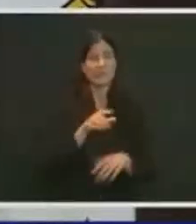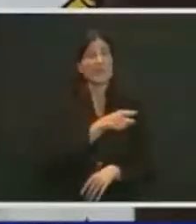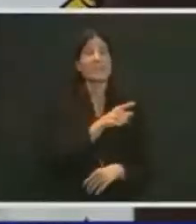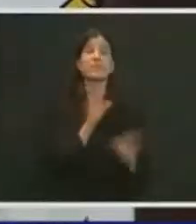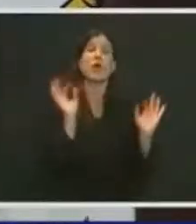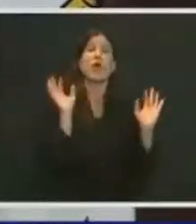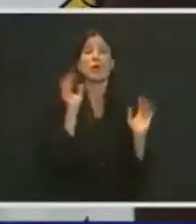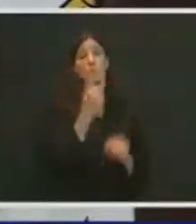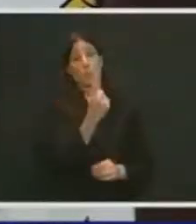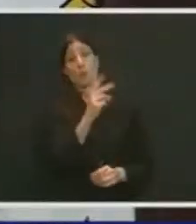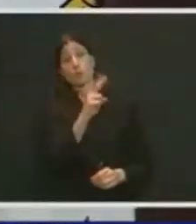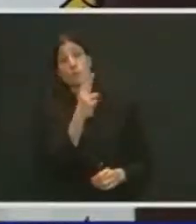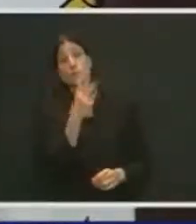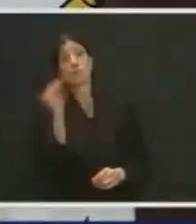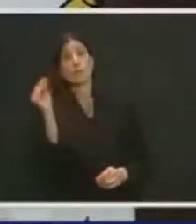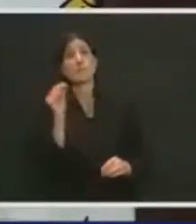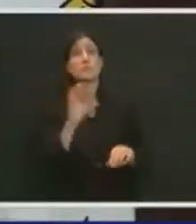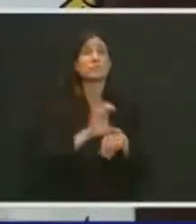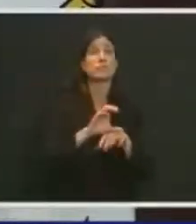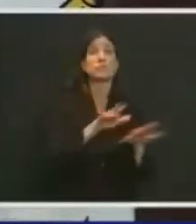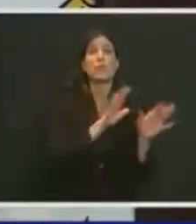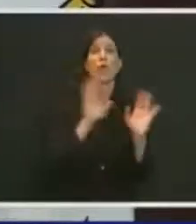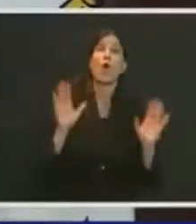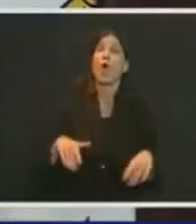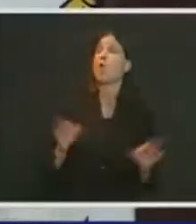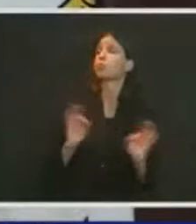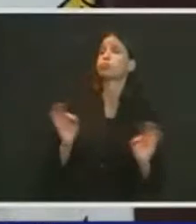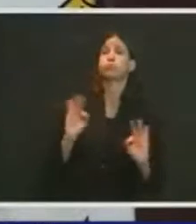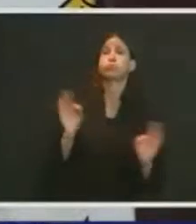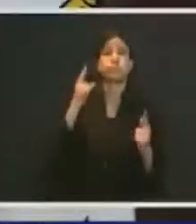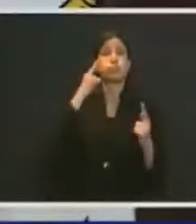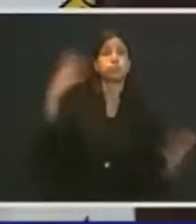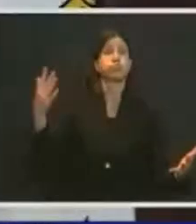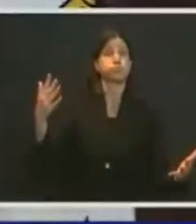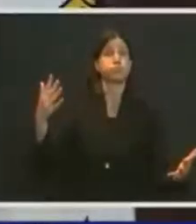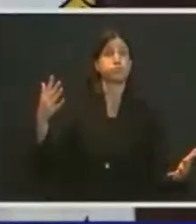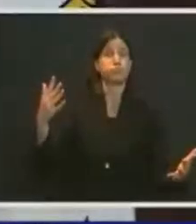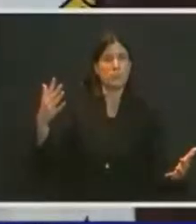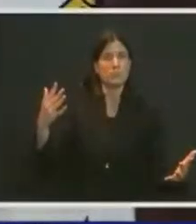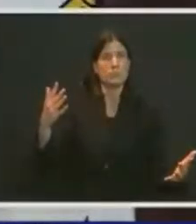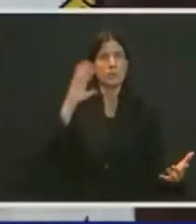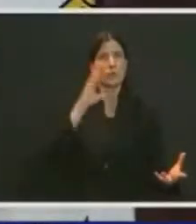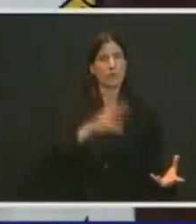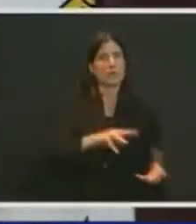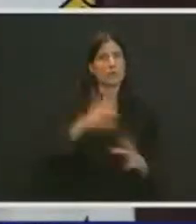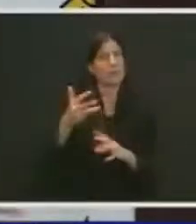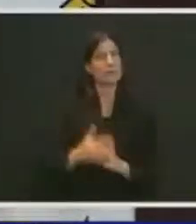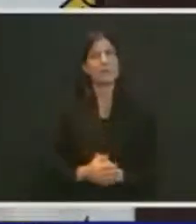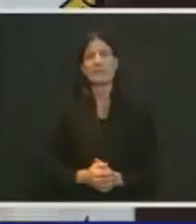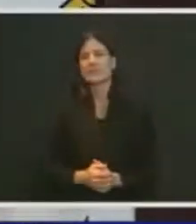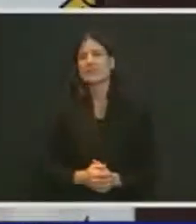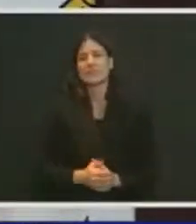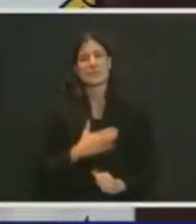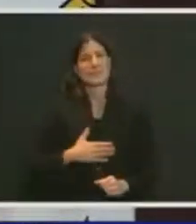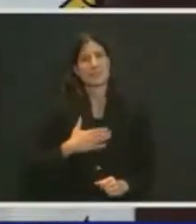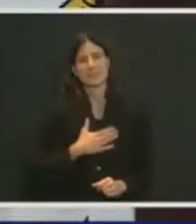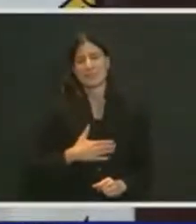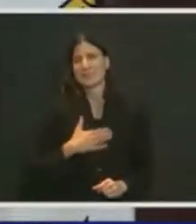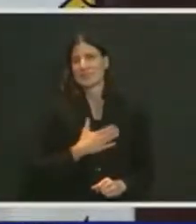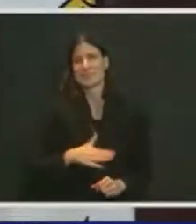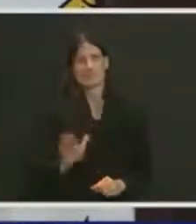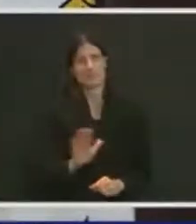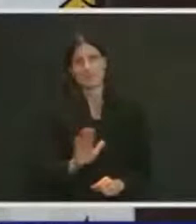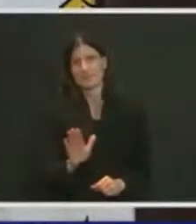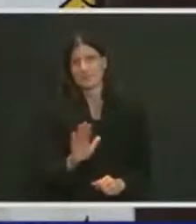feel so confident if we go slowly. Every expert you talk to, the experience in every country